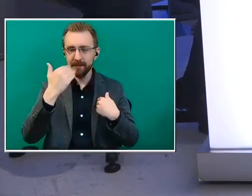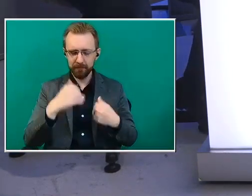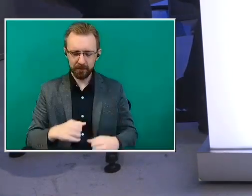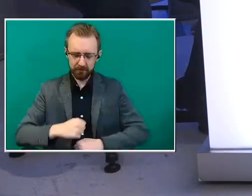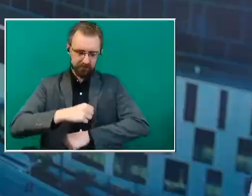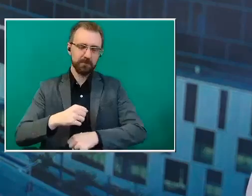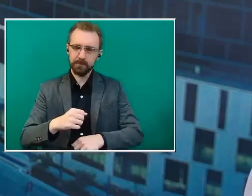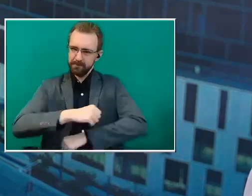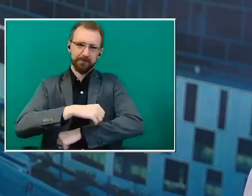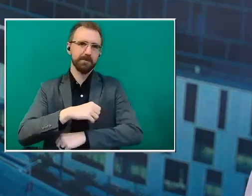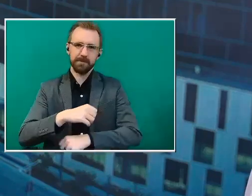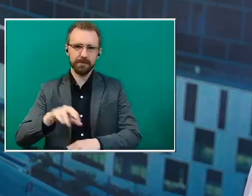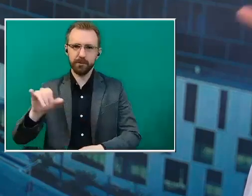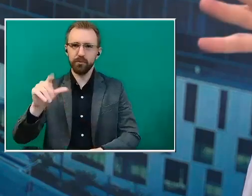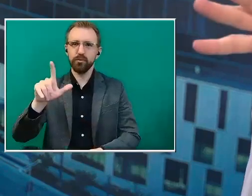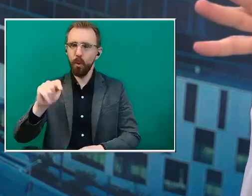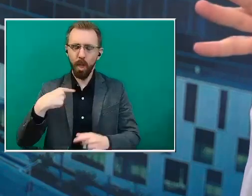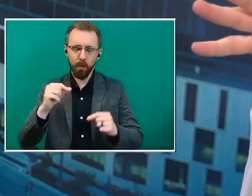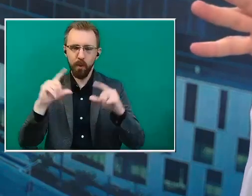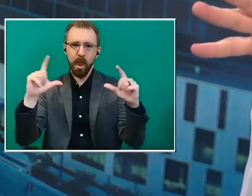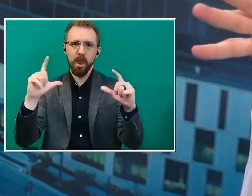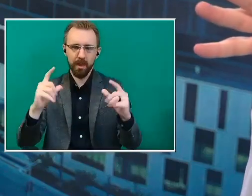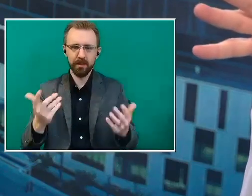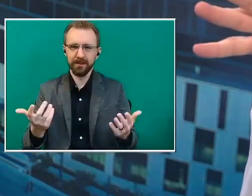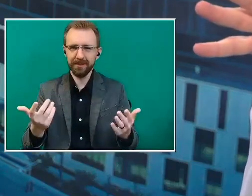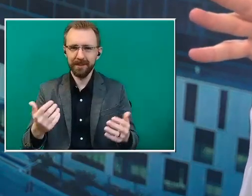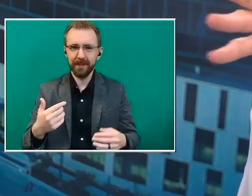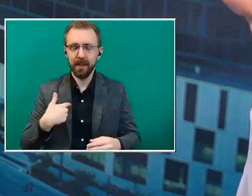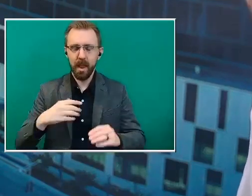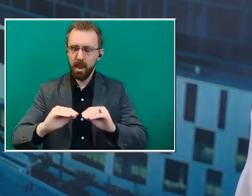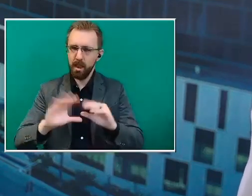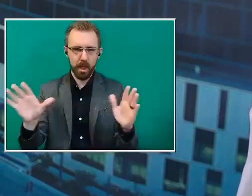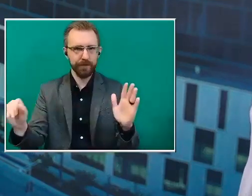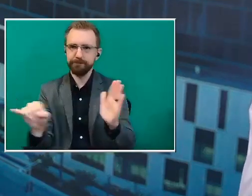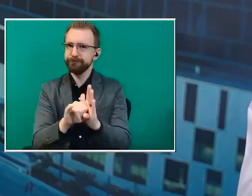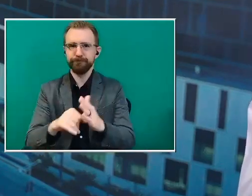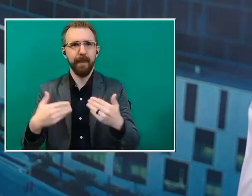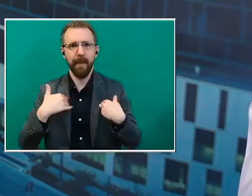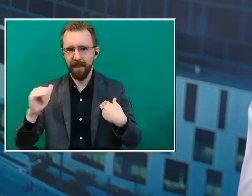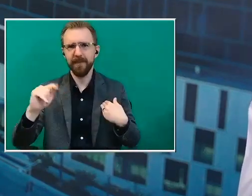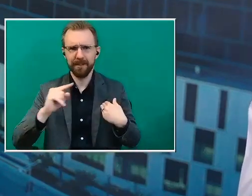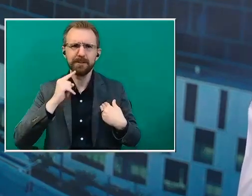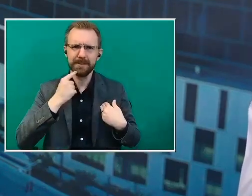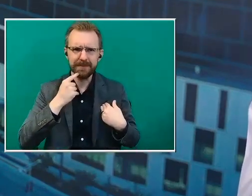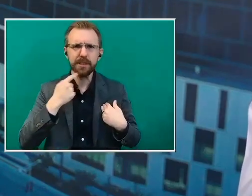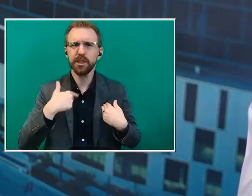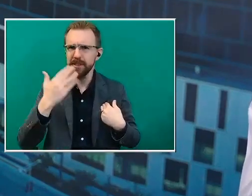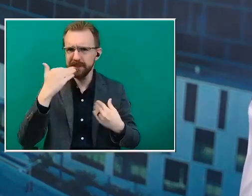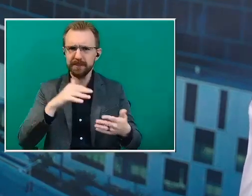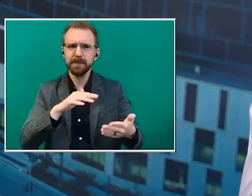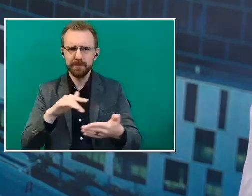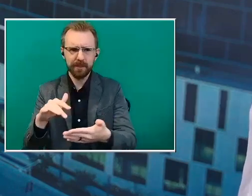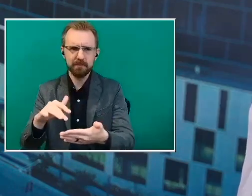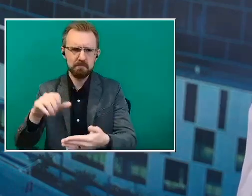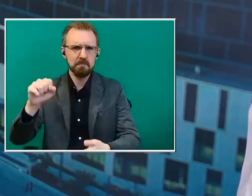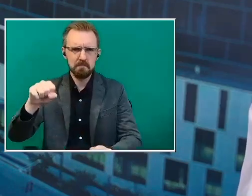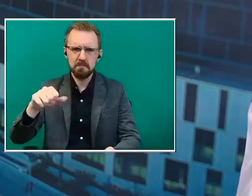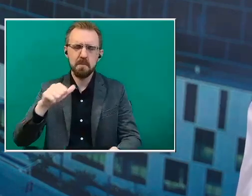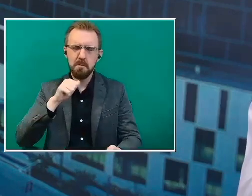and you pop awake, and I clearly had it. It was pretty severe. I got the sleep study. Yeah, it was not subtle. Moderately